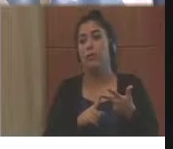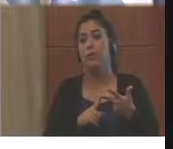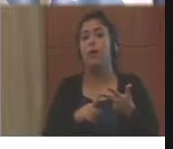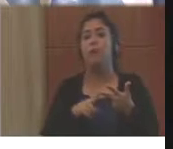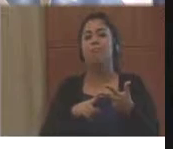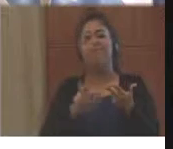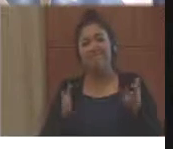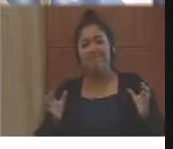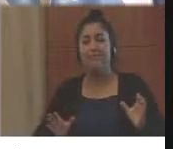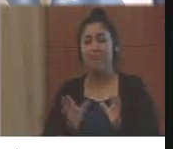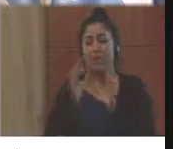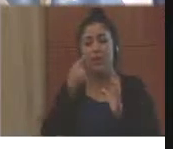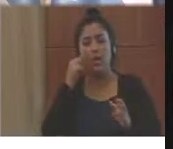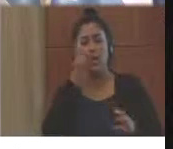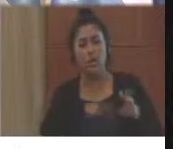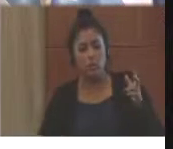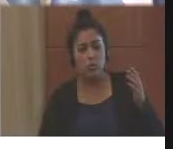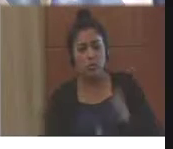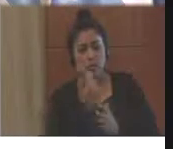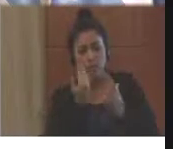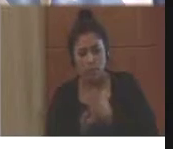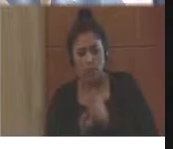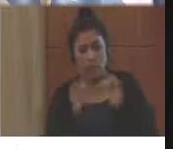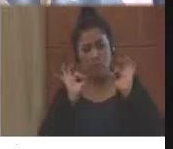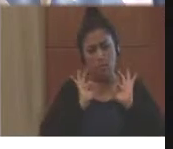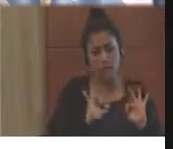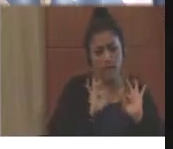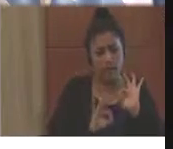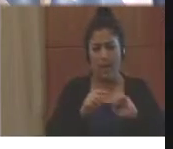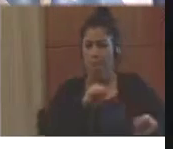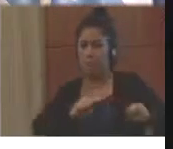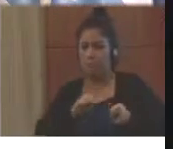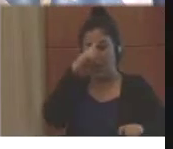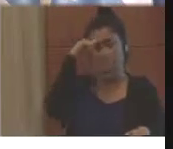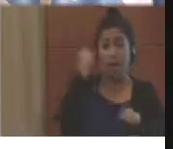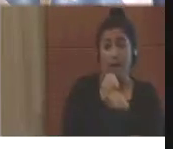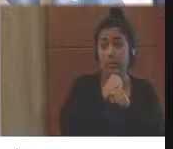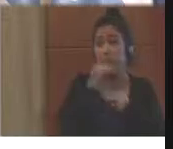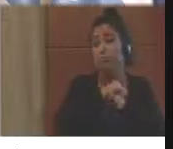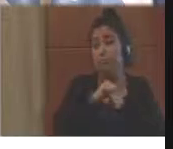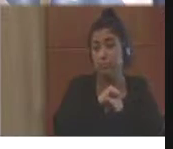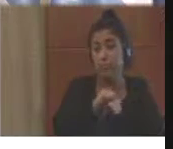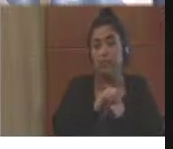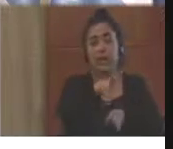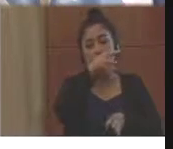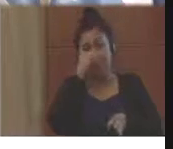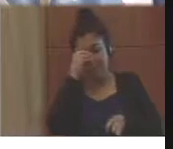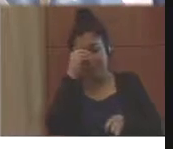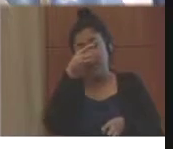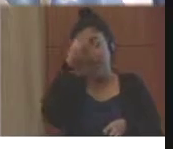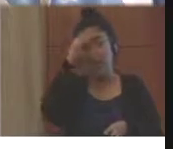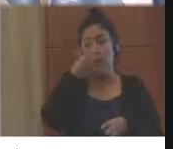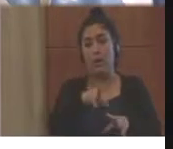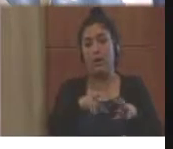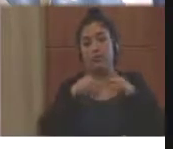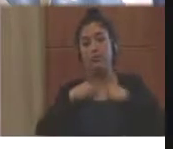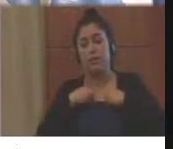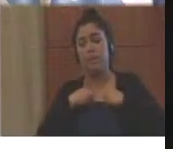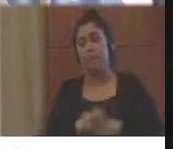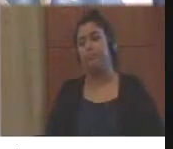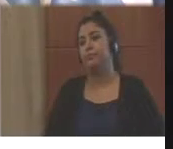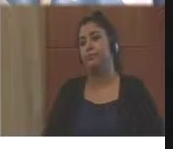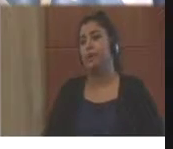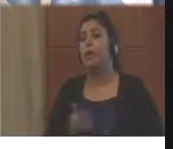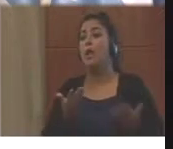good practices in terms of risk management that the private sector